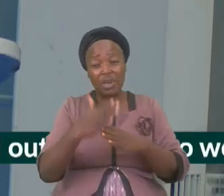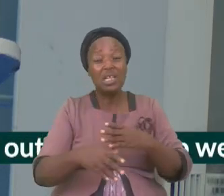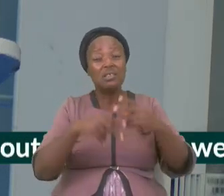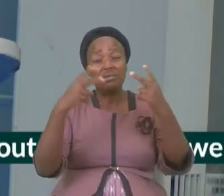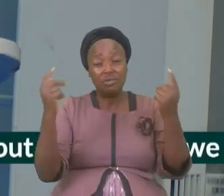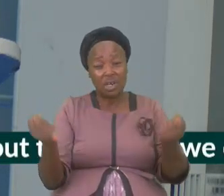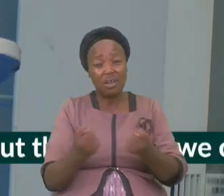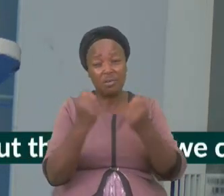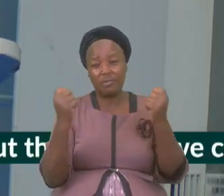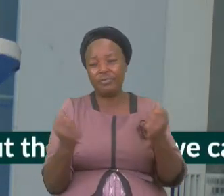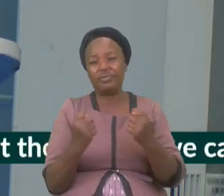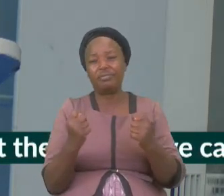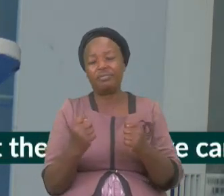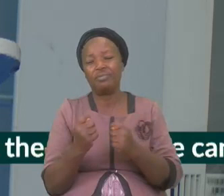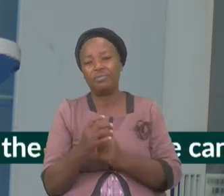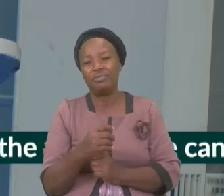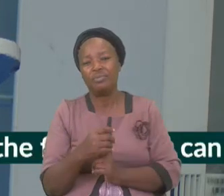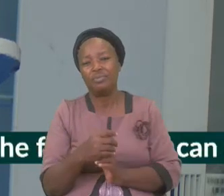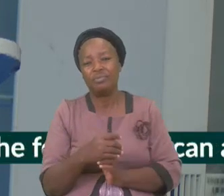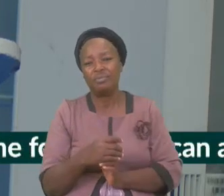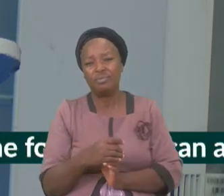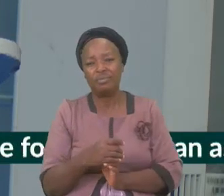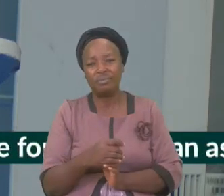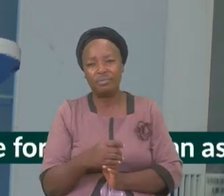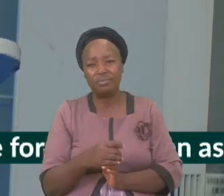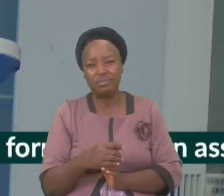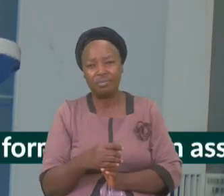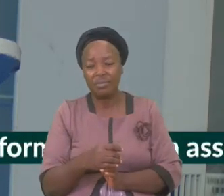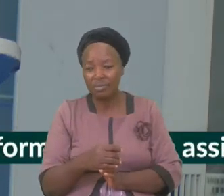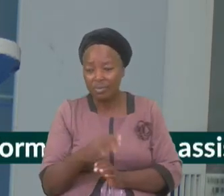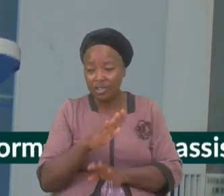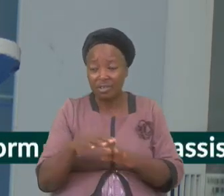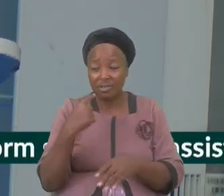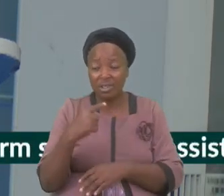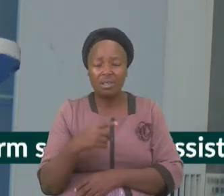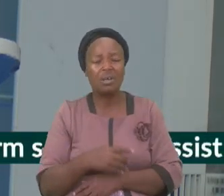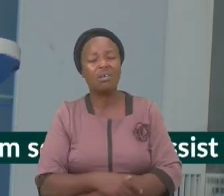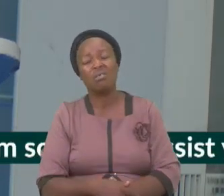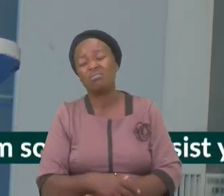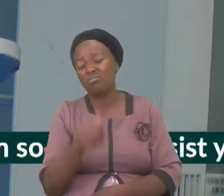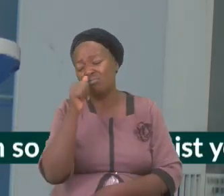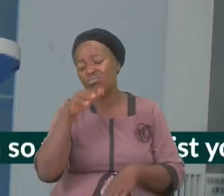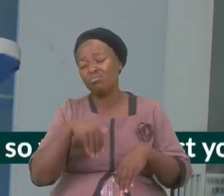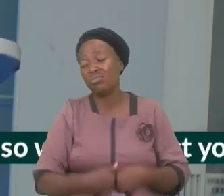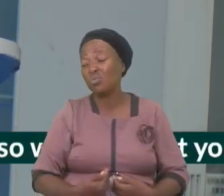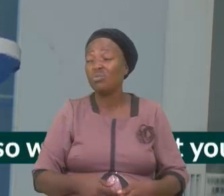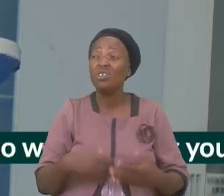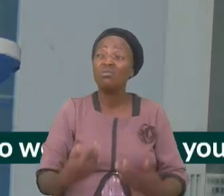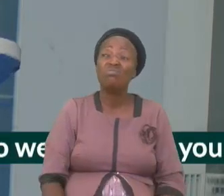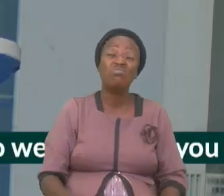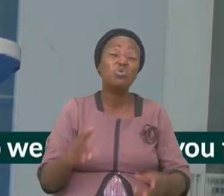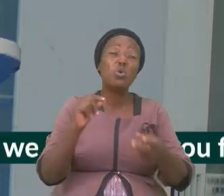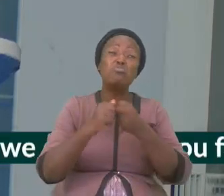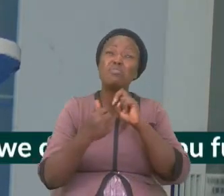No, don't say, I will wait for tomorrow. That, Lord, even if I don't have it today, I'll get it tomorrow. No, why not today? Why